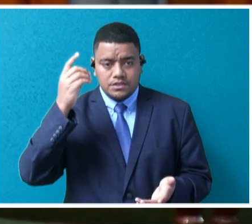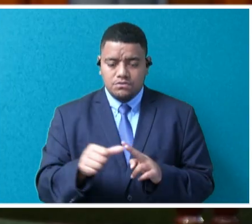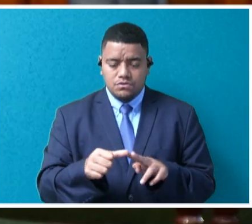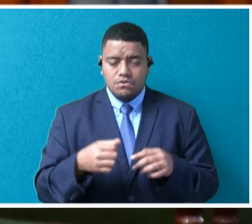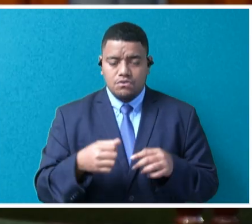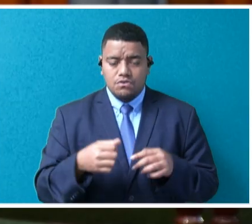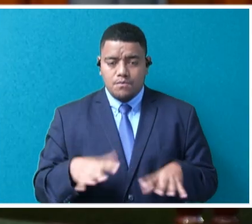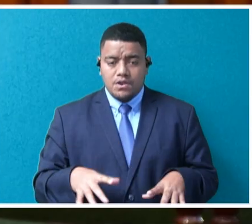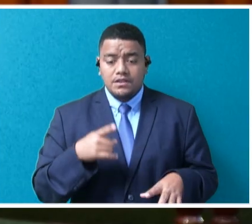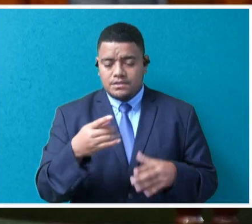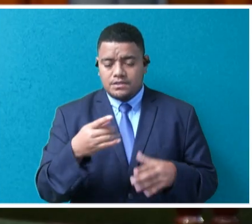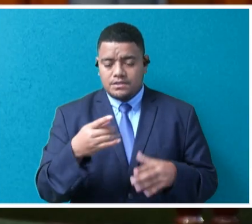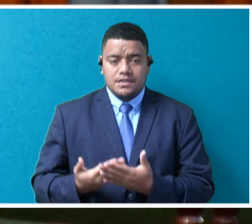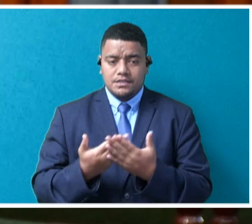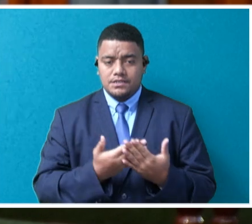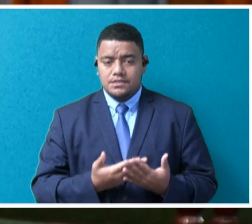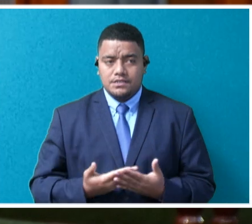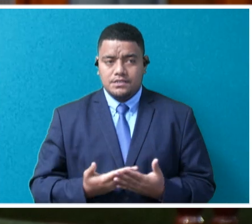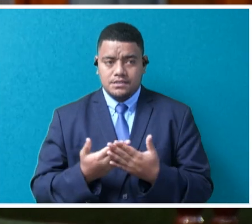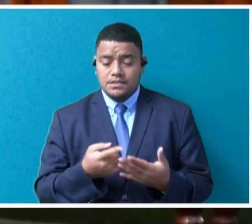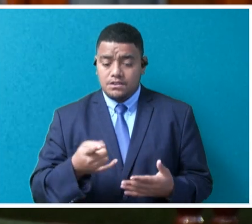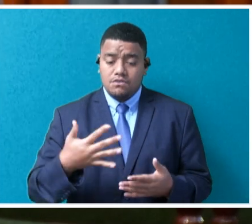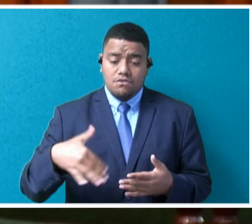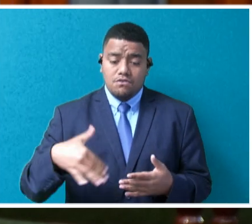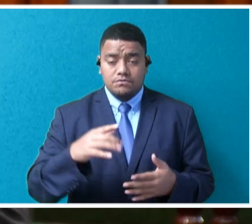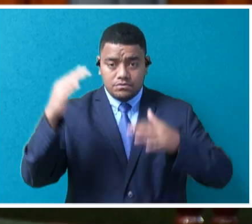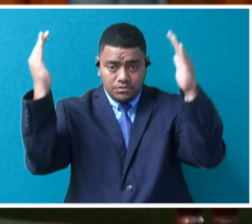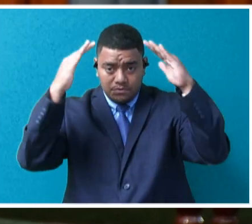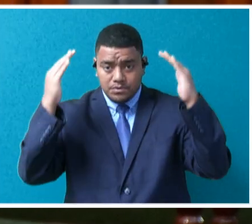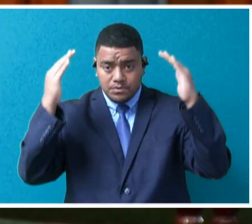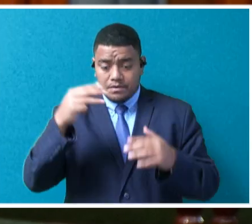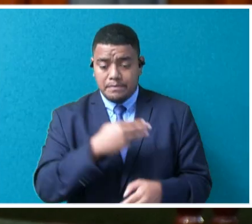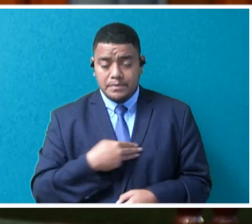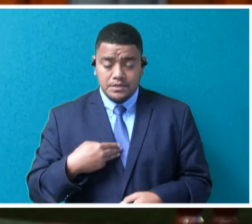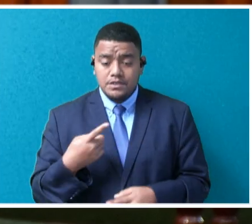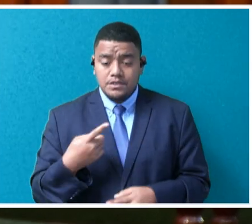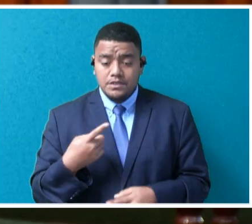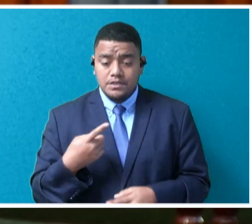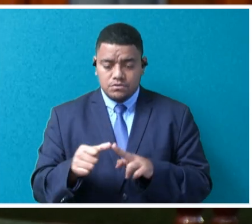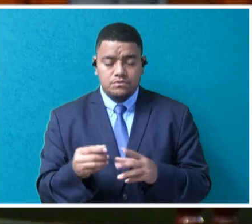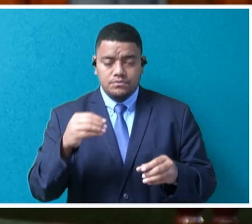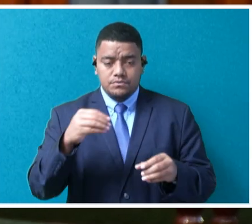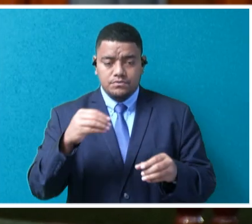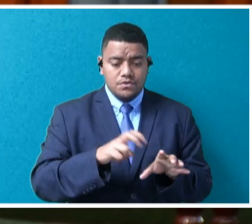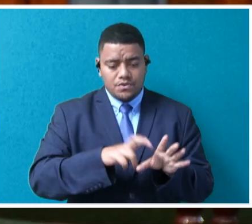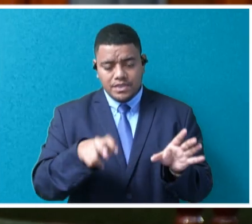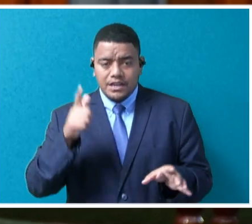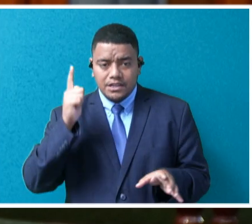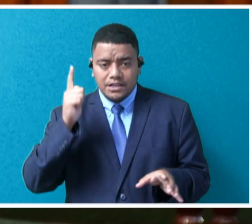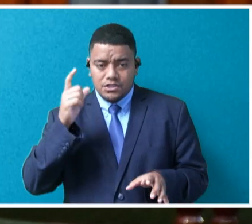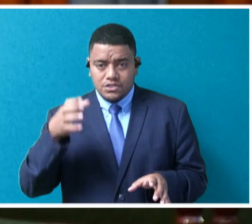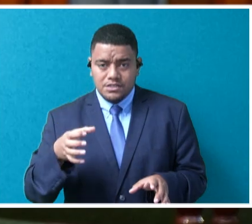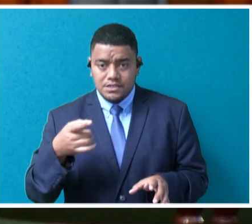their remaining studies. Furthermore, Mr. Speaker, sir, the Ministry has engaged retired teachers